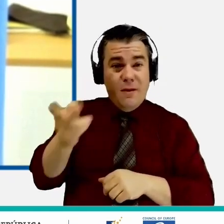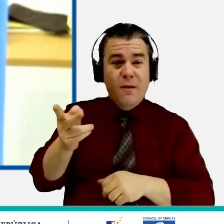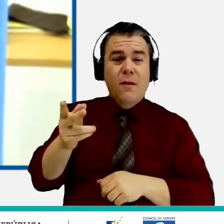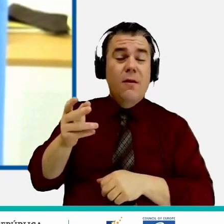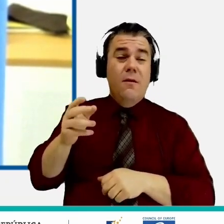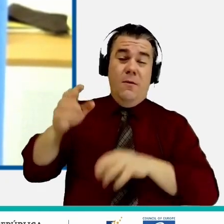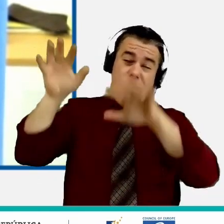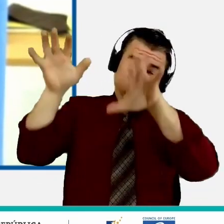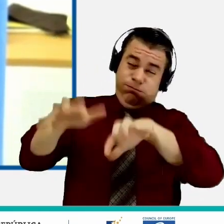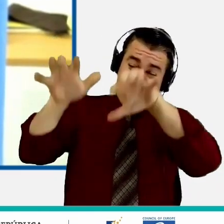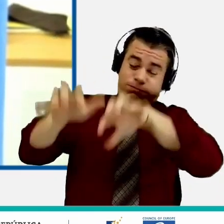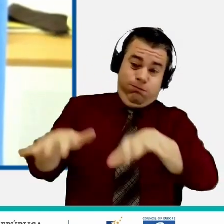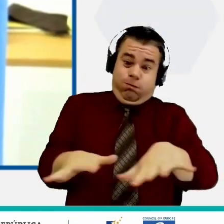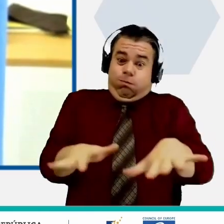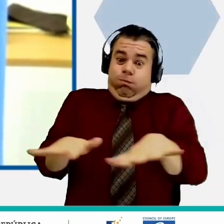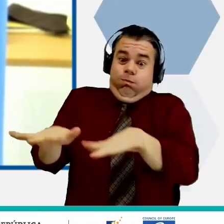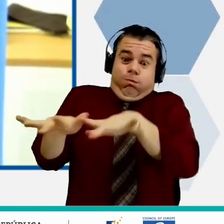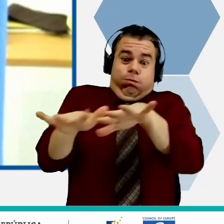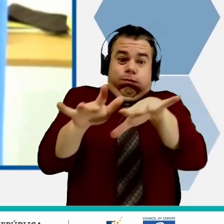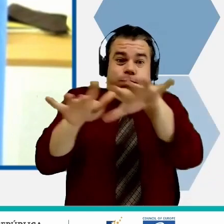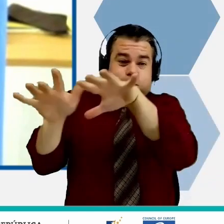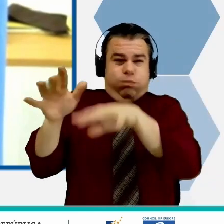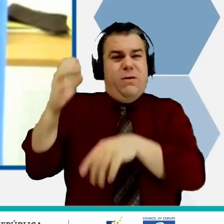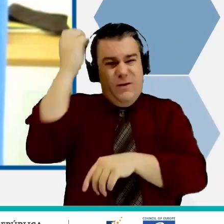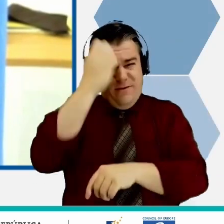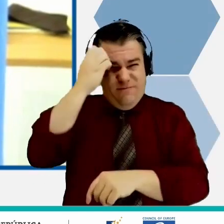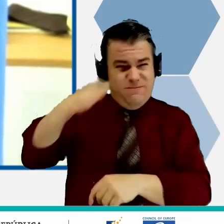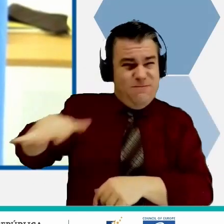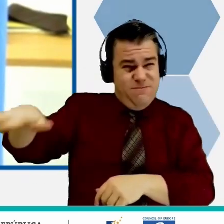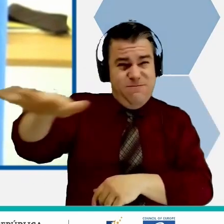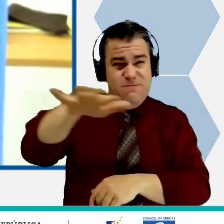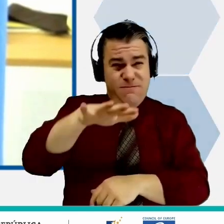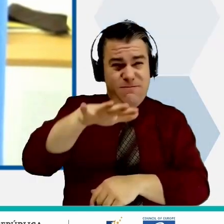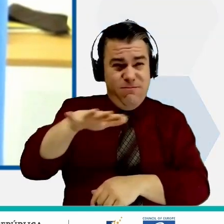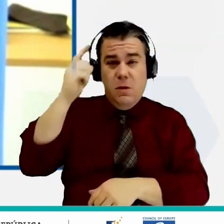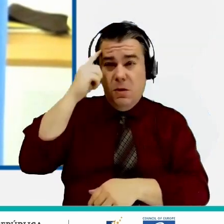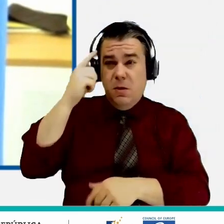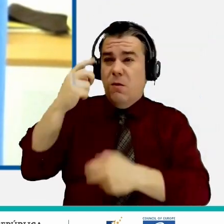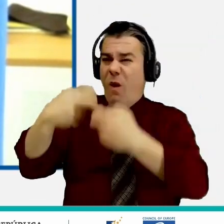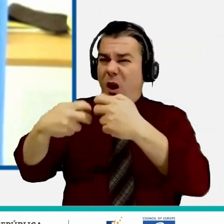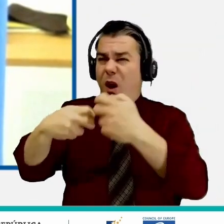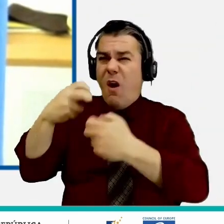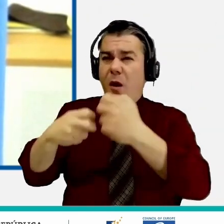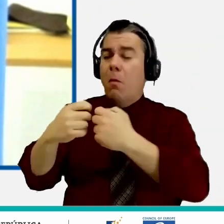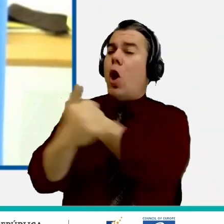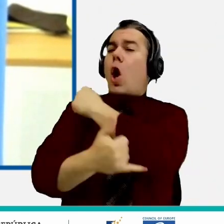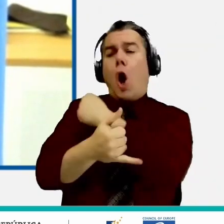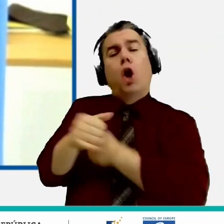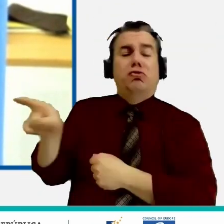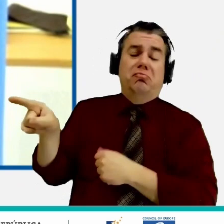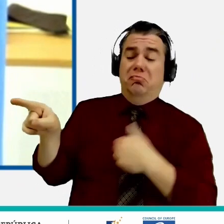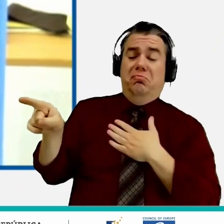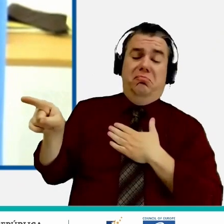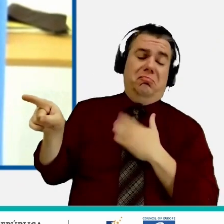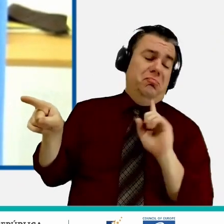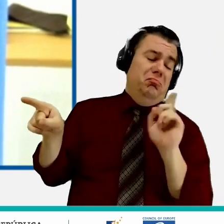this summer all over Europe, that risks know no borders. And disaster risk cannot be reduced if